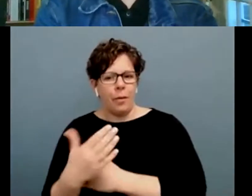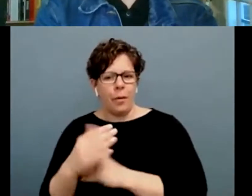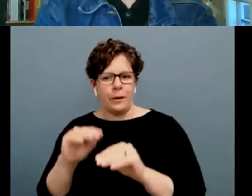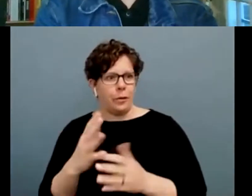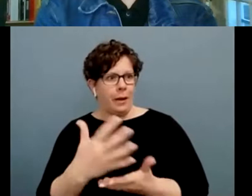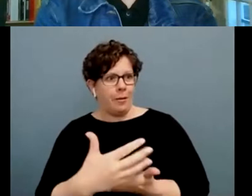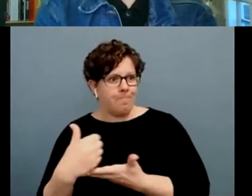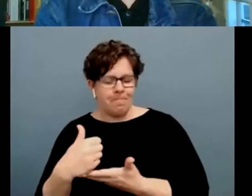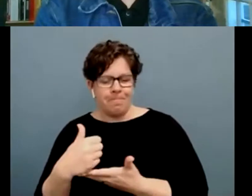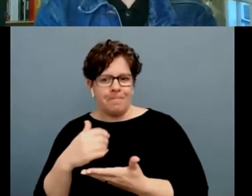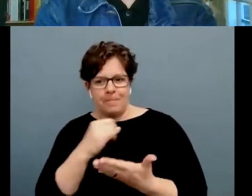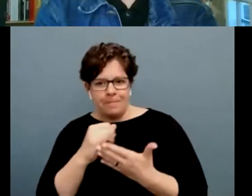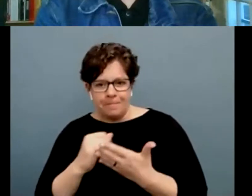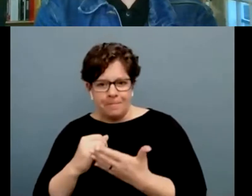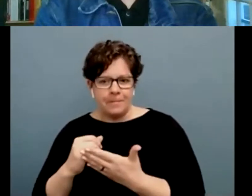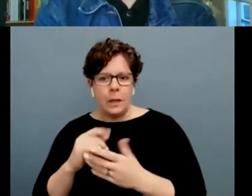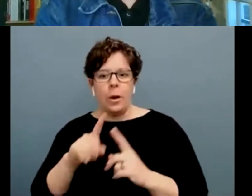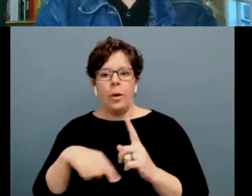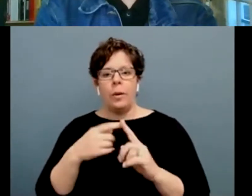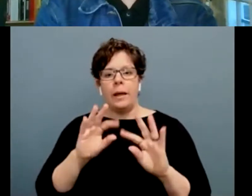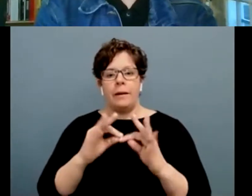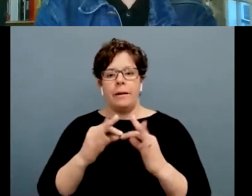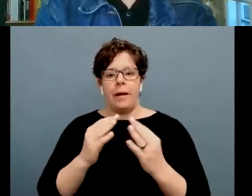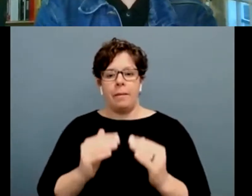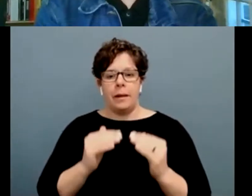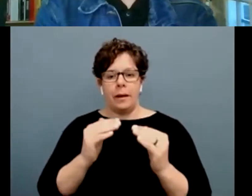work with. And when the family upgraded their heating